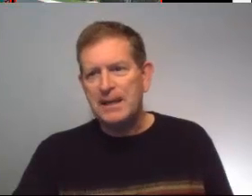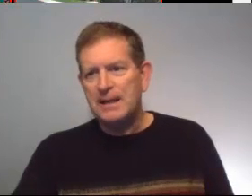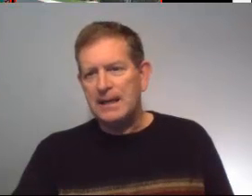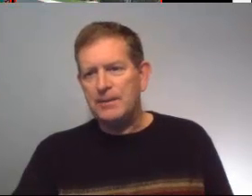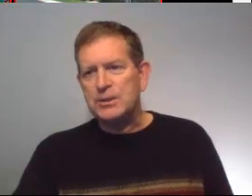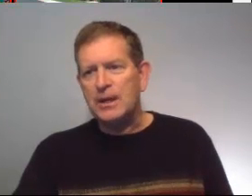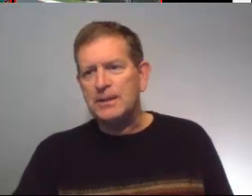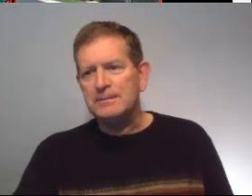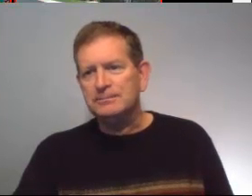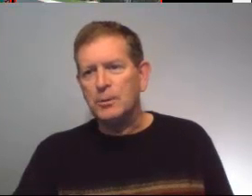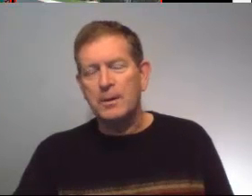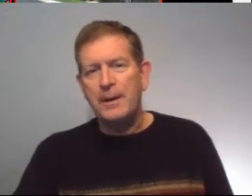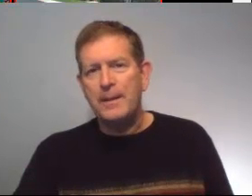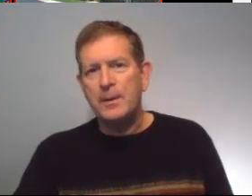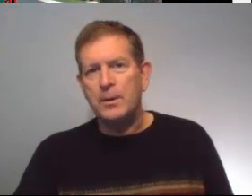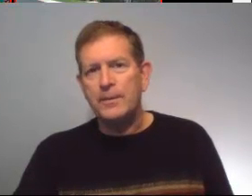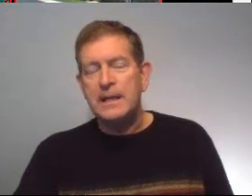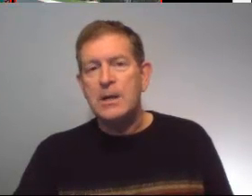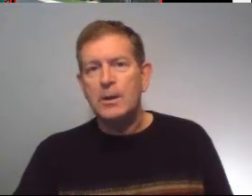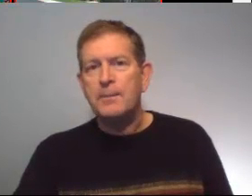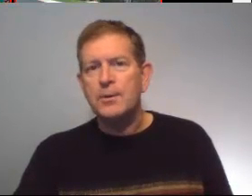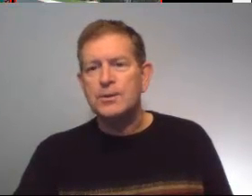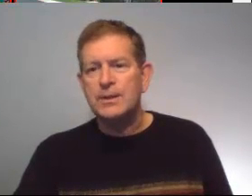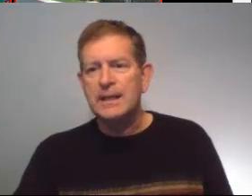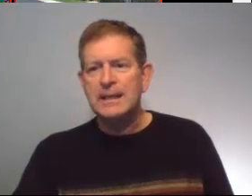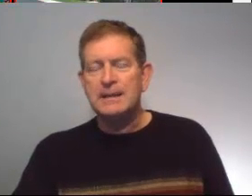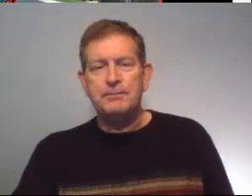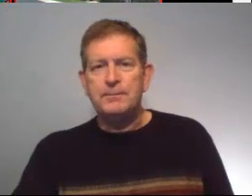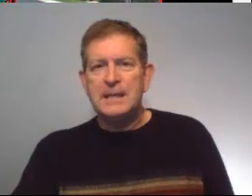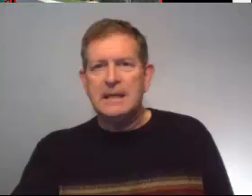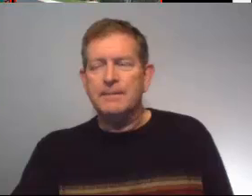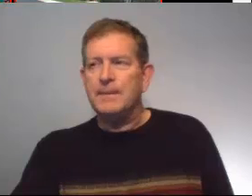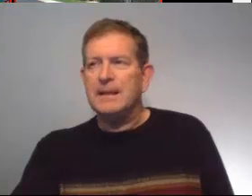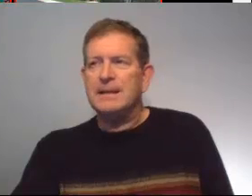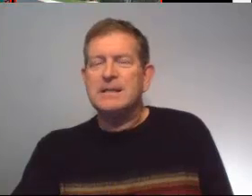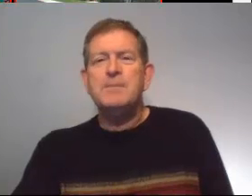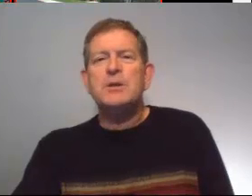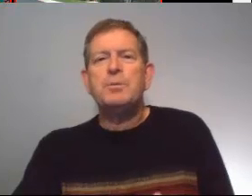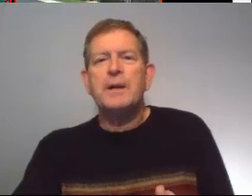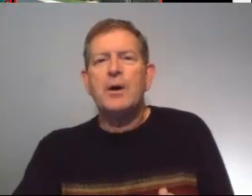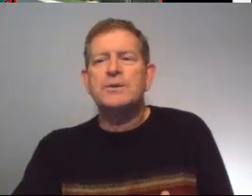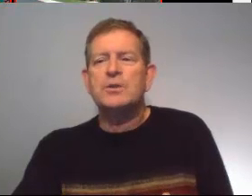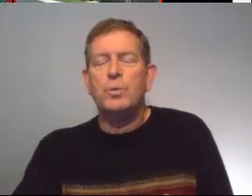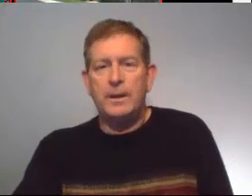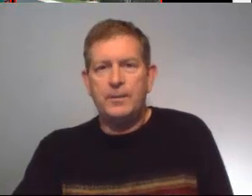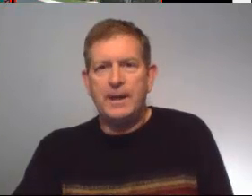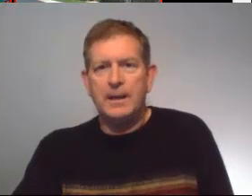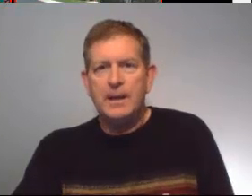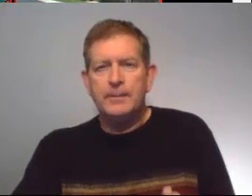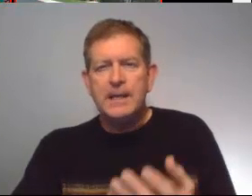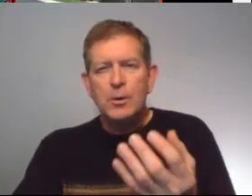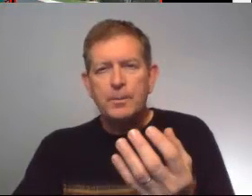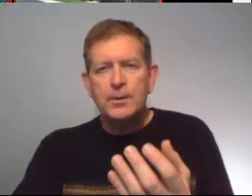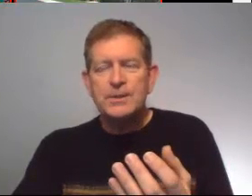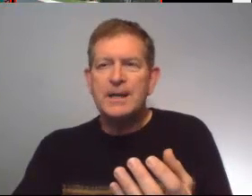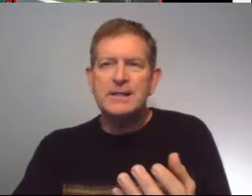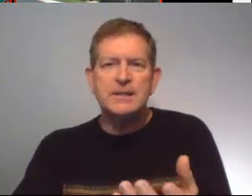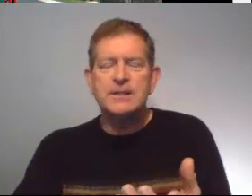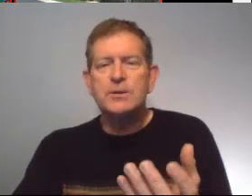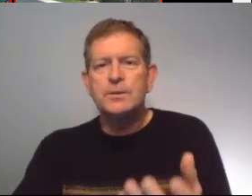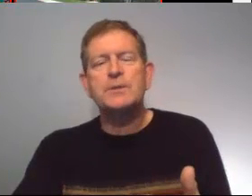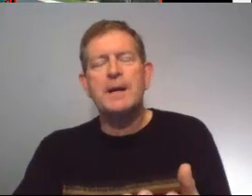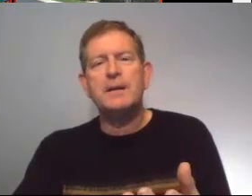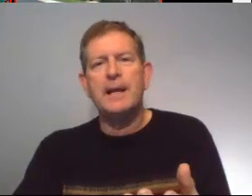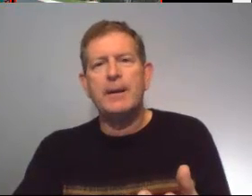time. There's nothing more abominable than hearing a person. To mispronounce is one thing, but to hear a person, in